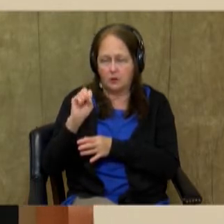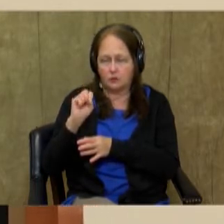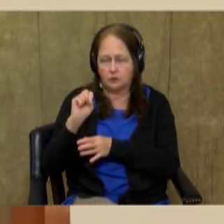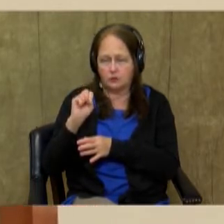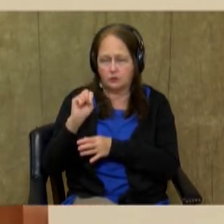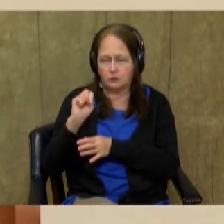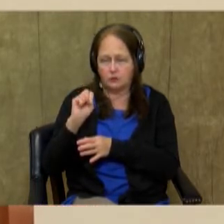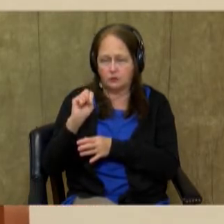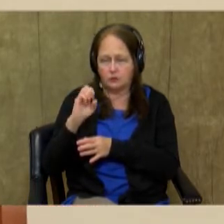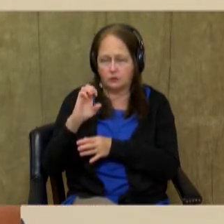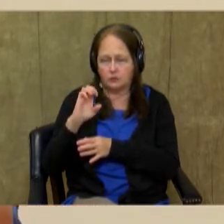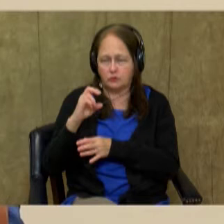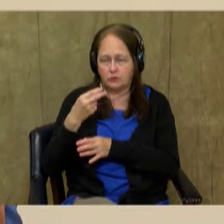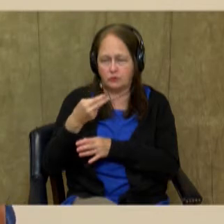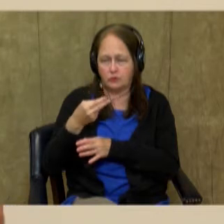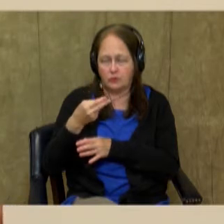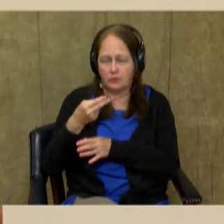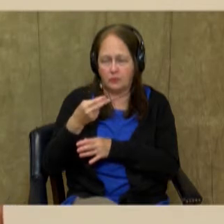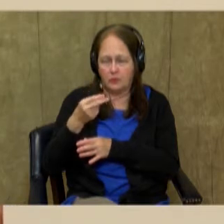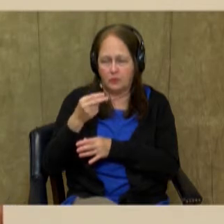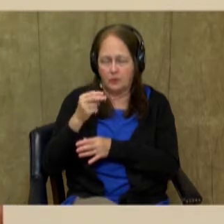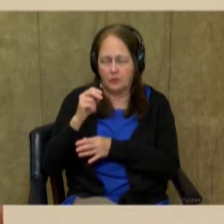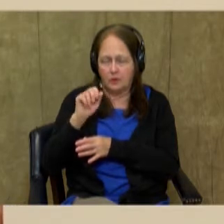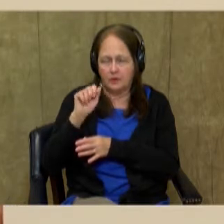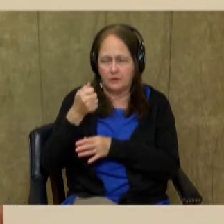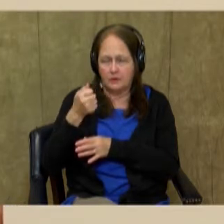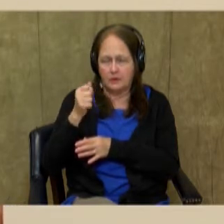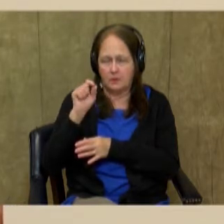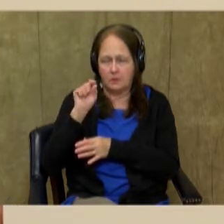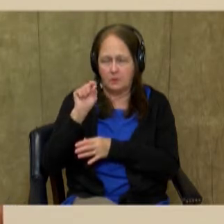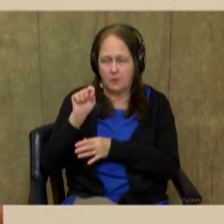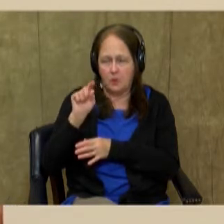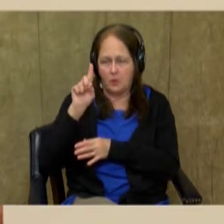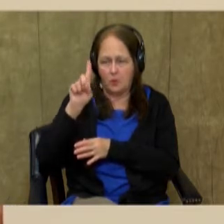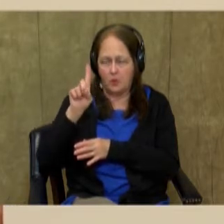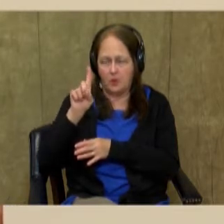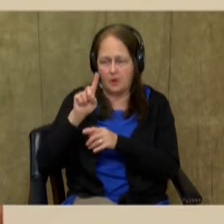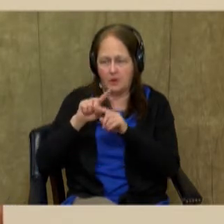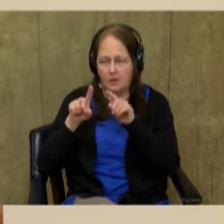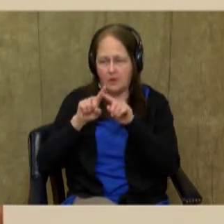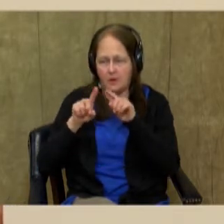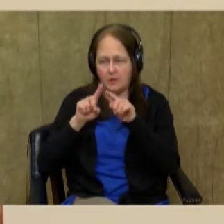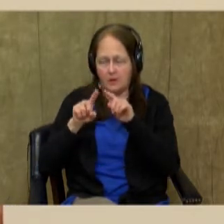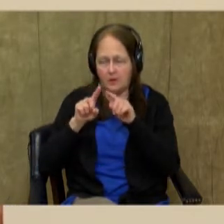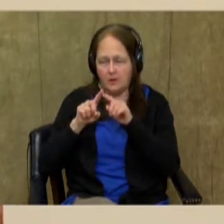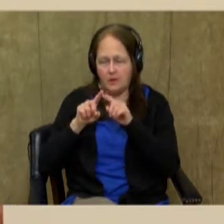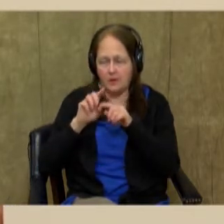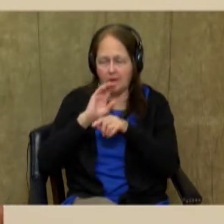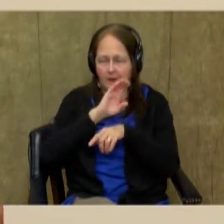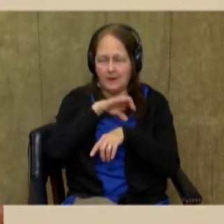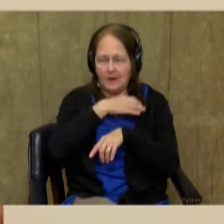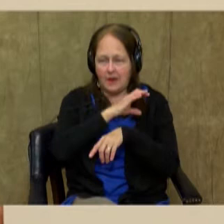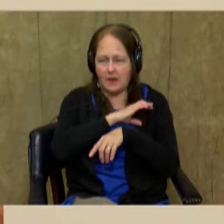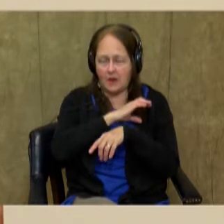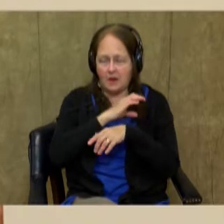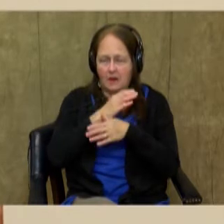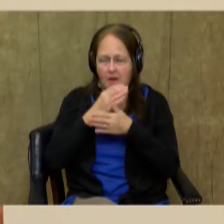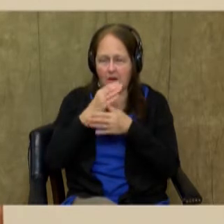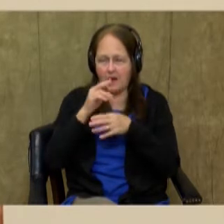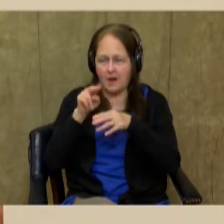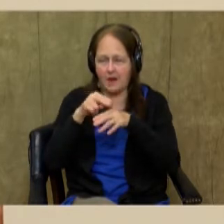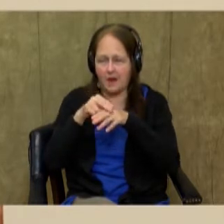looking at our standard of 10.1, which is looking at different types and characteristics of natural hazards. So